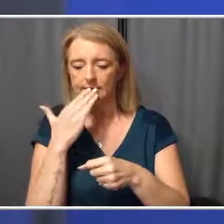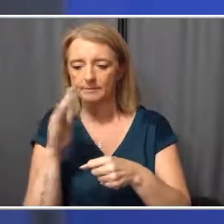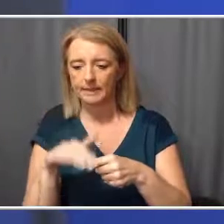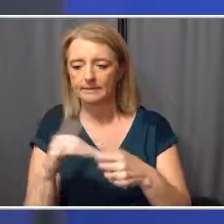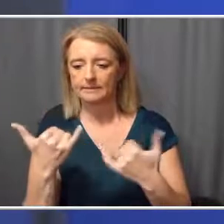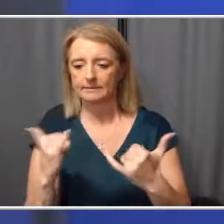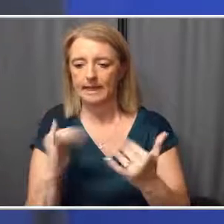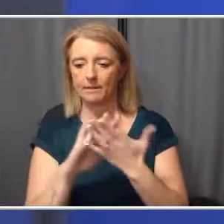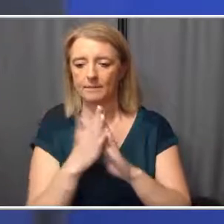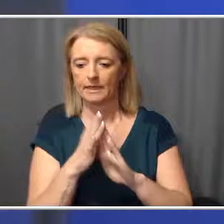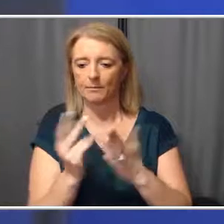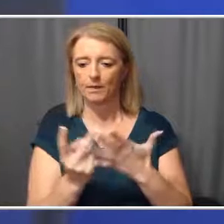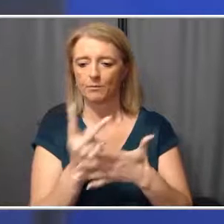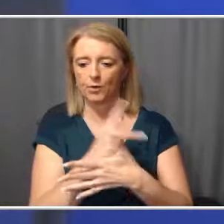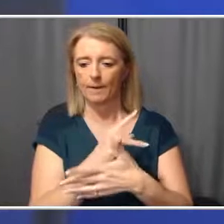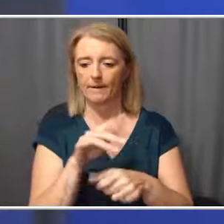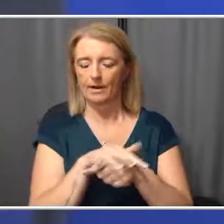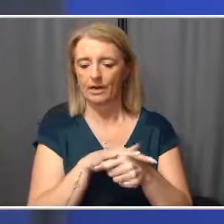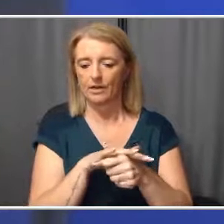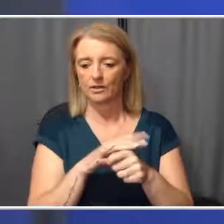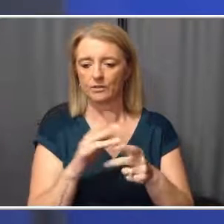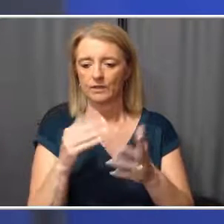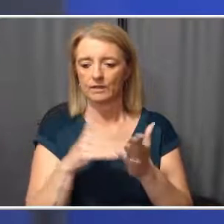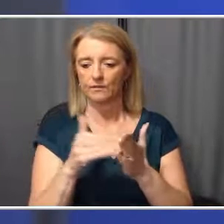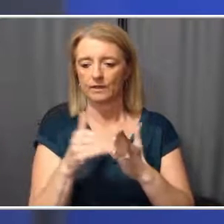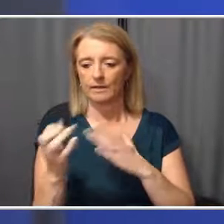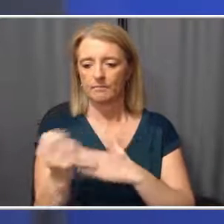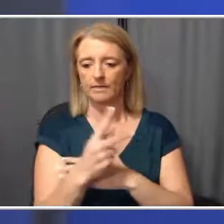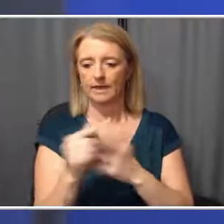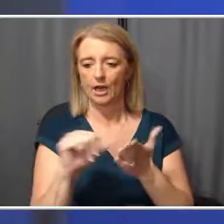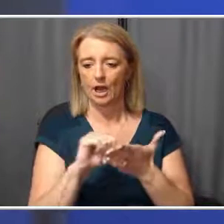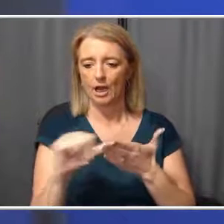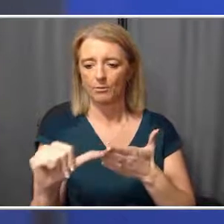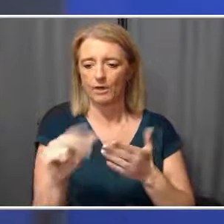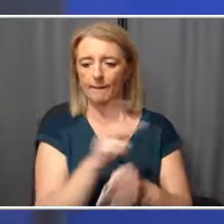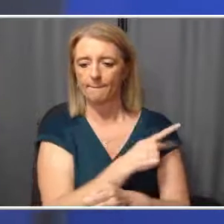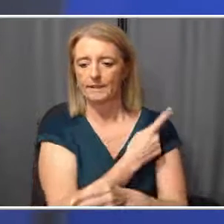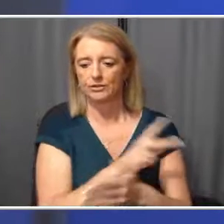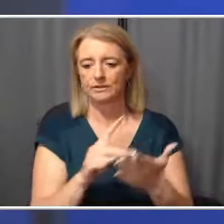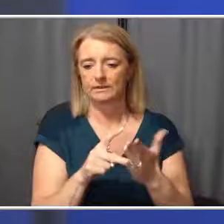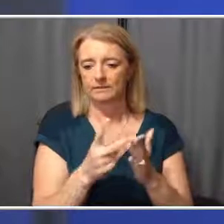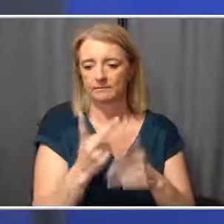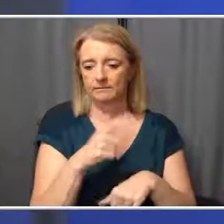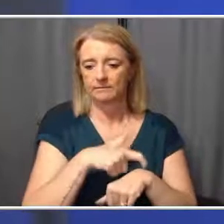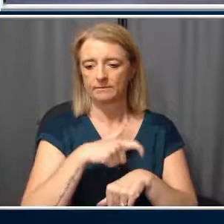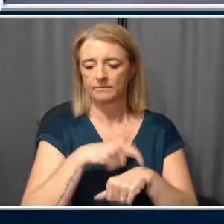thoughts before we go. Sarah? Yeah, I think anyone that has